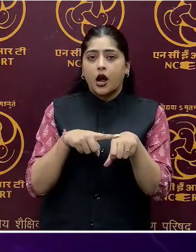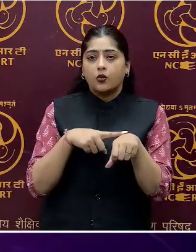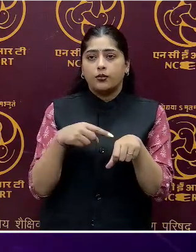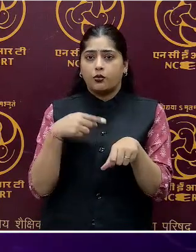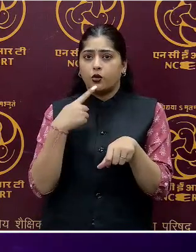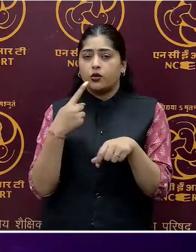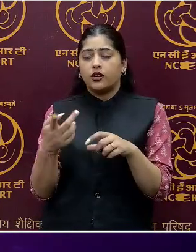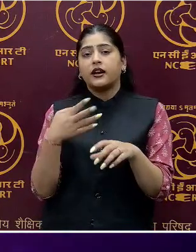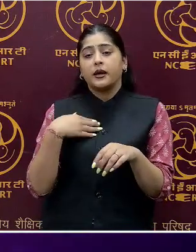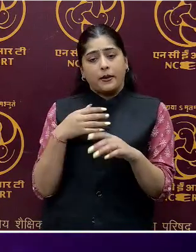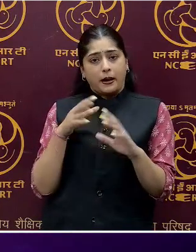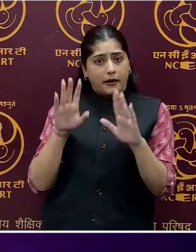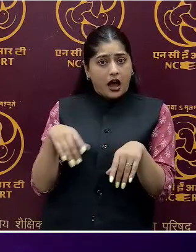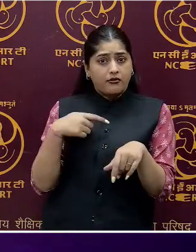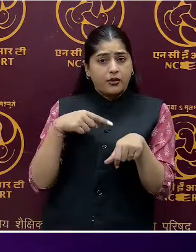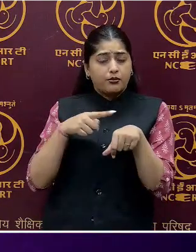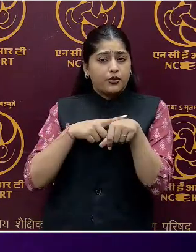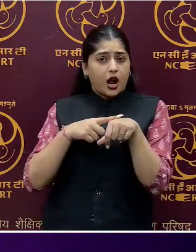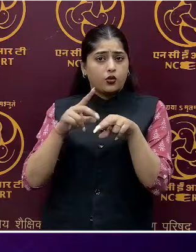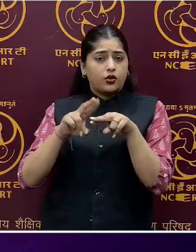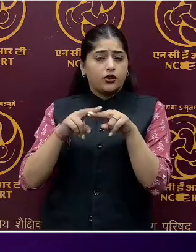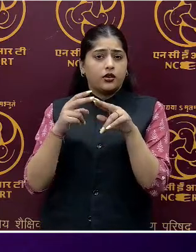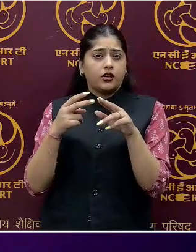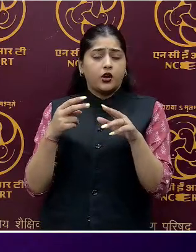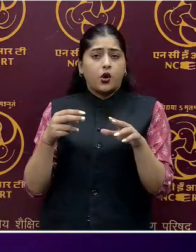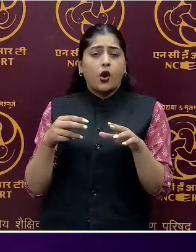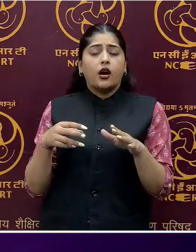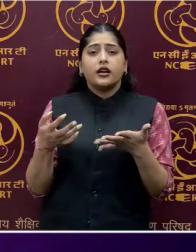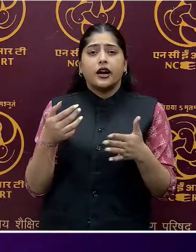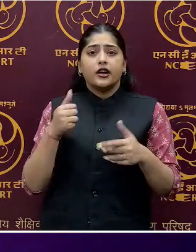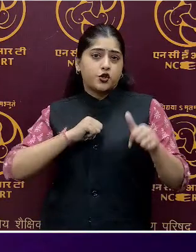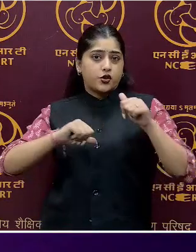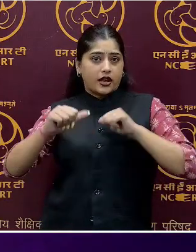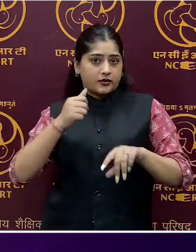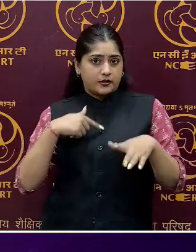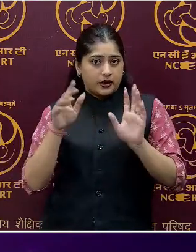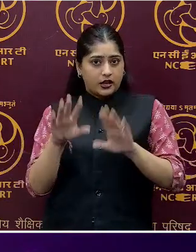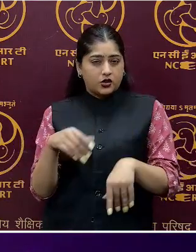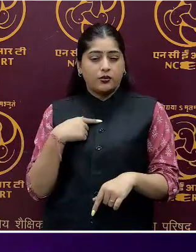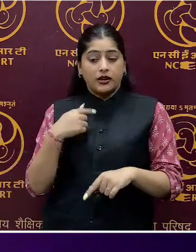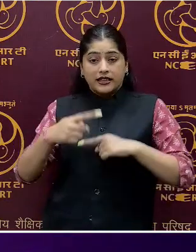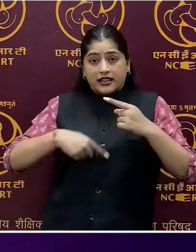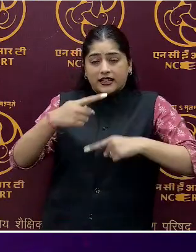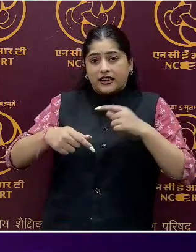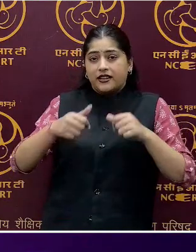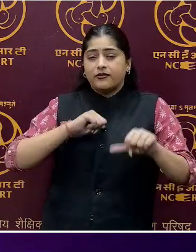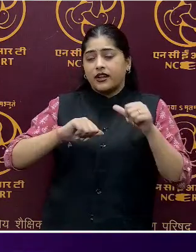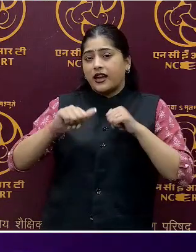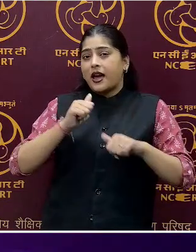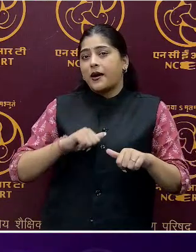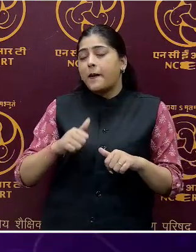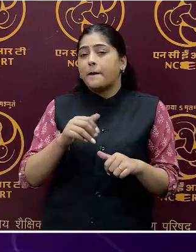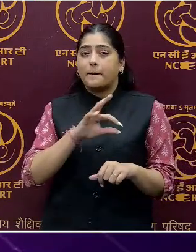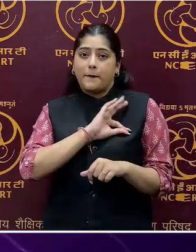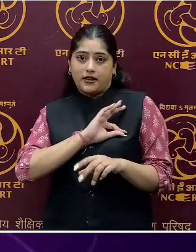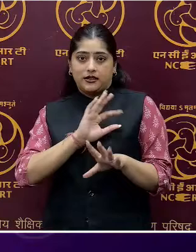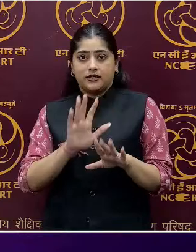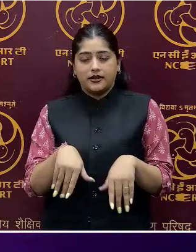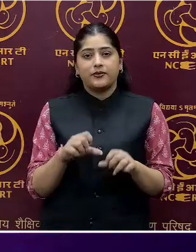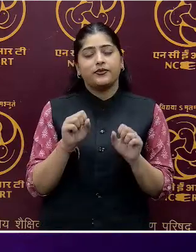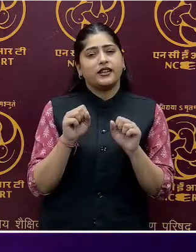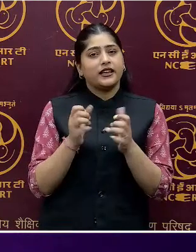frock, and I love wearing that every day. Okay, thank you so much, ma'am. Like I like to eat brown